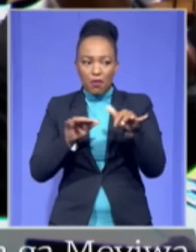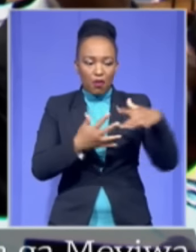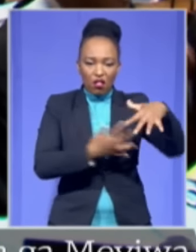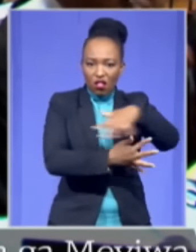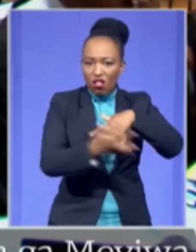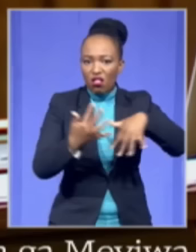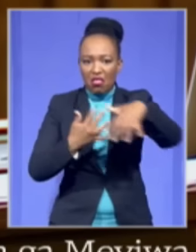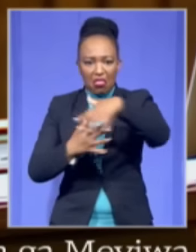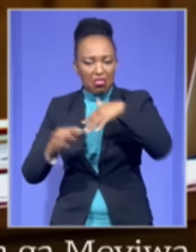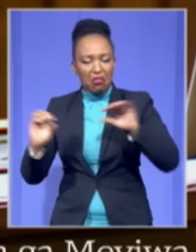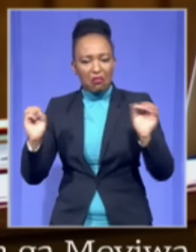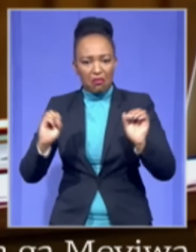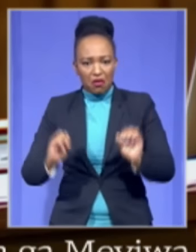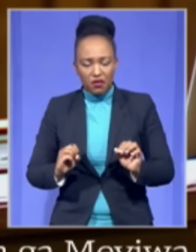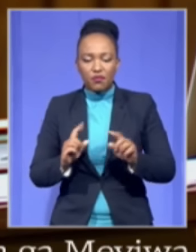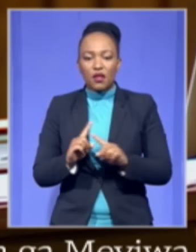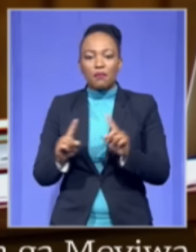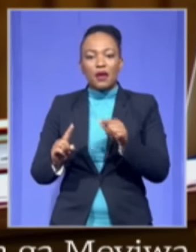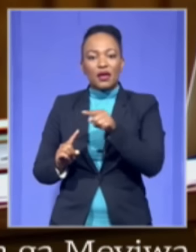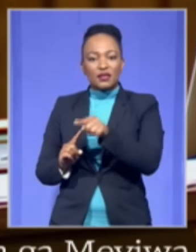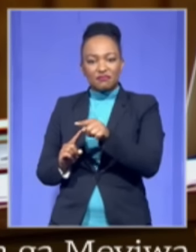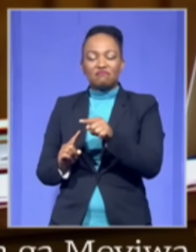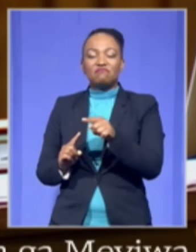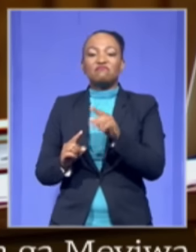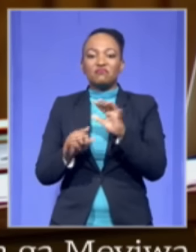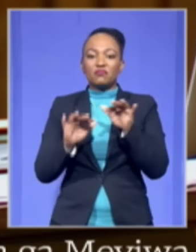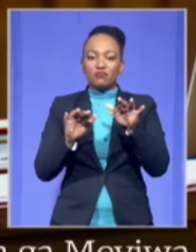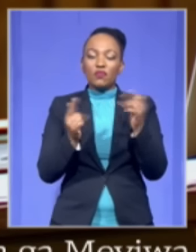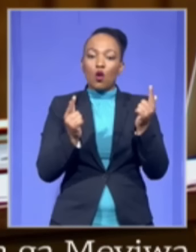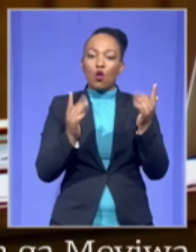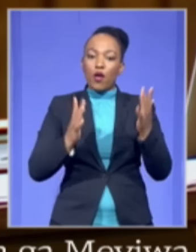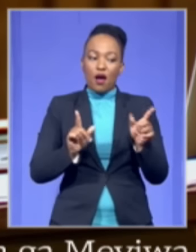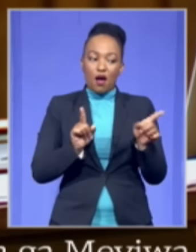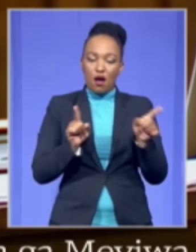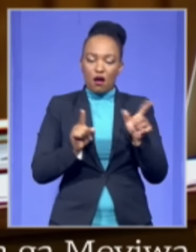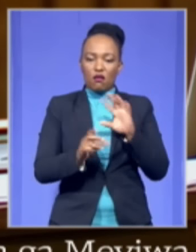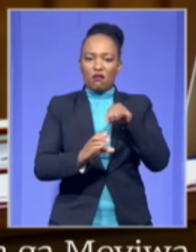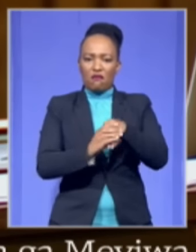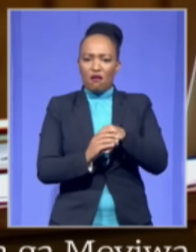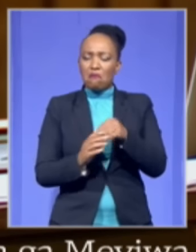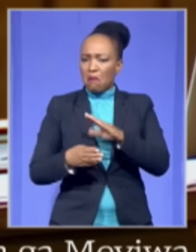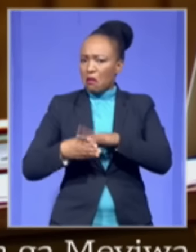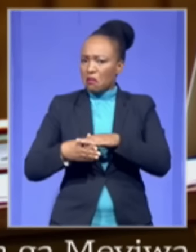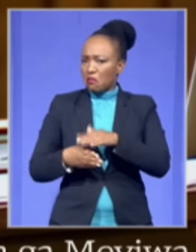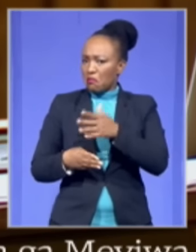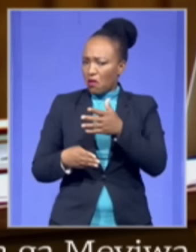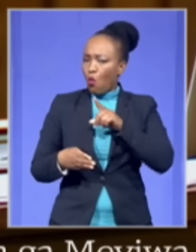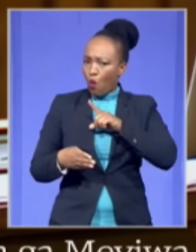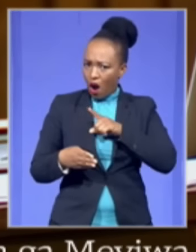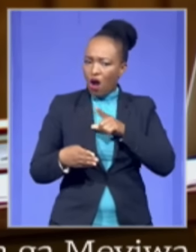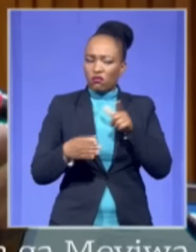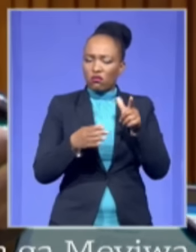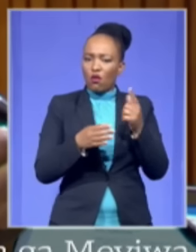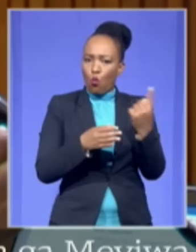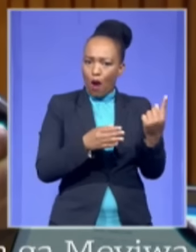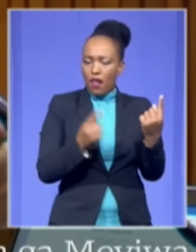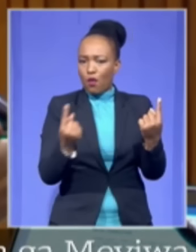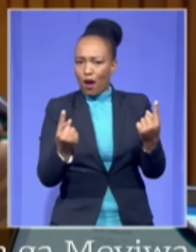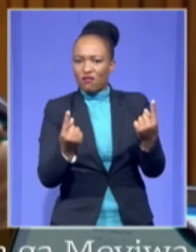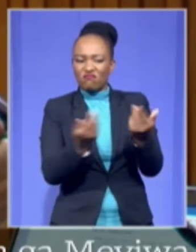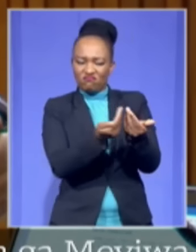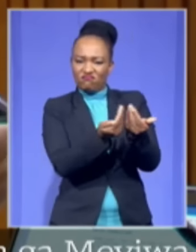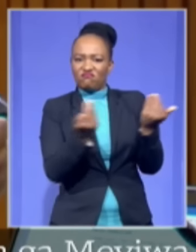batho. Fela babueledi ba mafapha a megang ba begile fa go na le mabaka a utlwalang gore ba bo ba tlhaotswe segolo thata ka gore